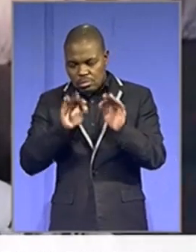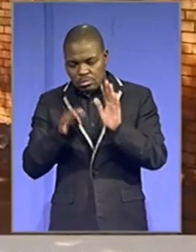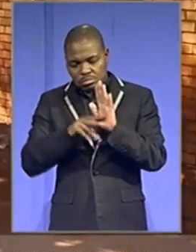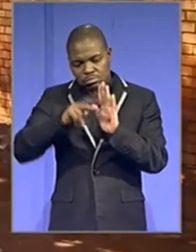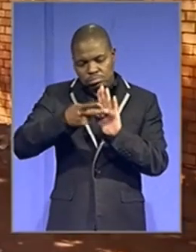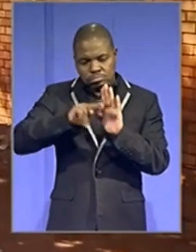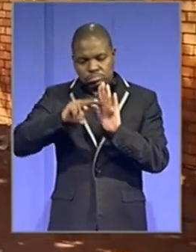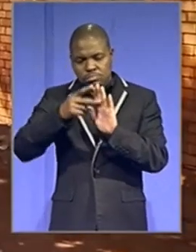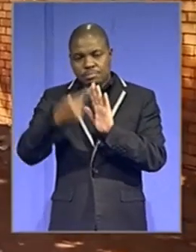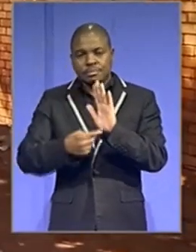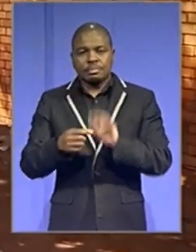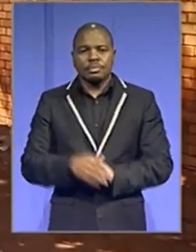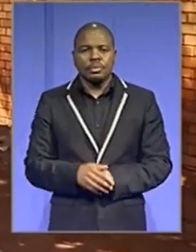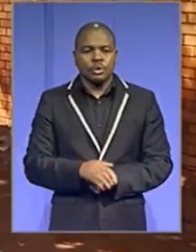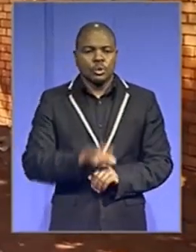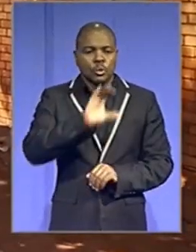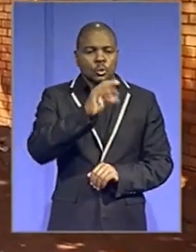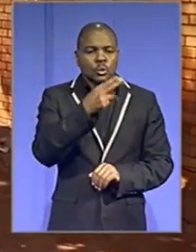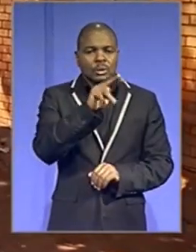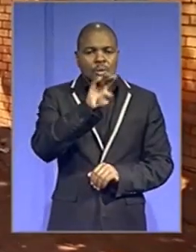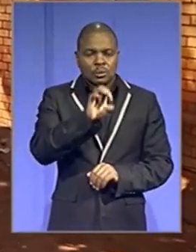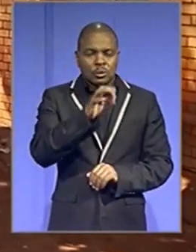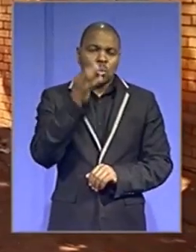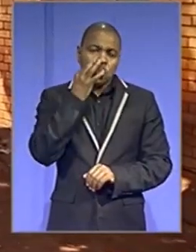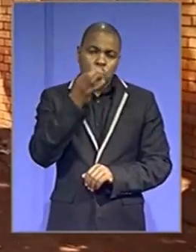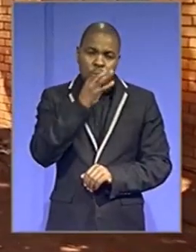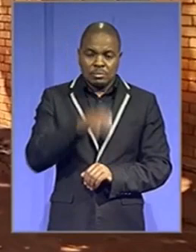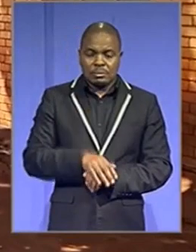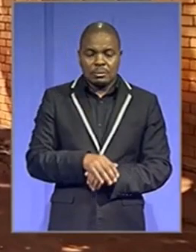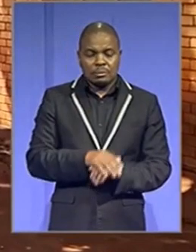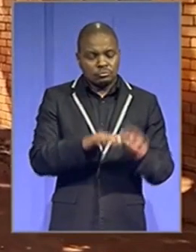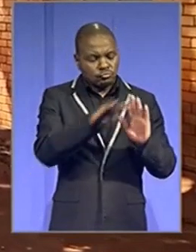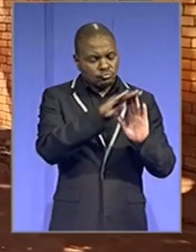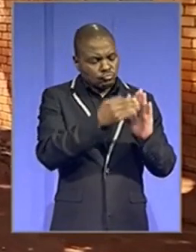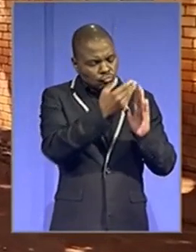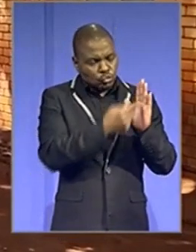underway. Tšhweni o tlaleleditše ka gore direkhoto tša bona di